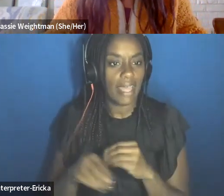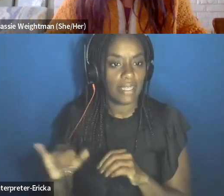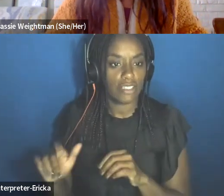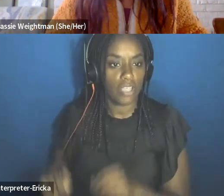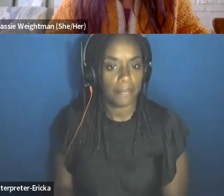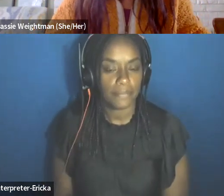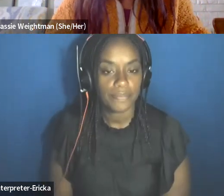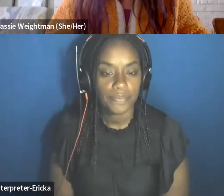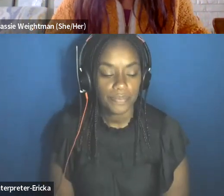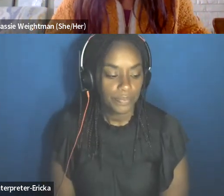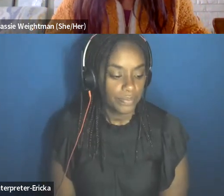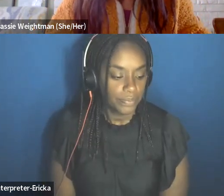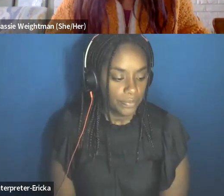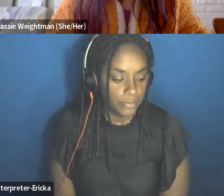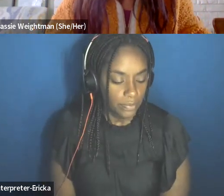chat. How